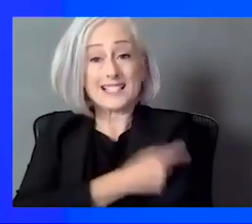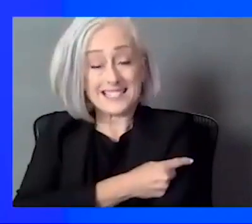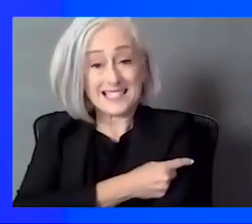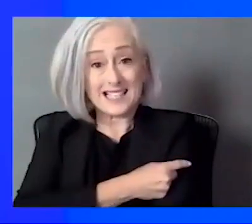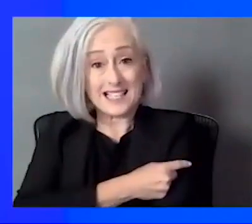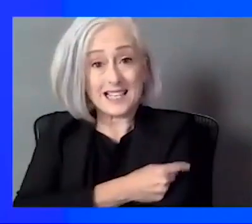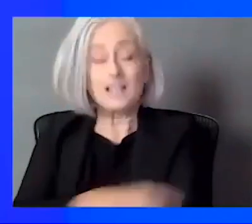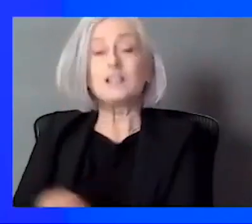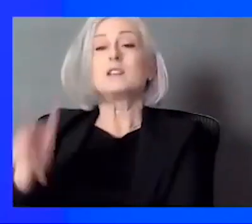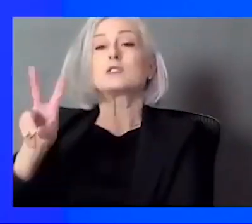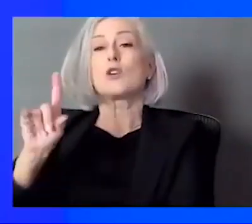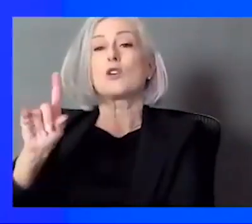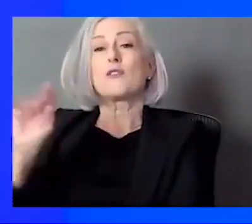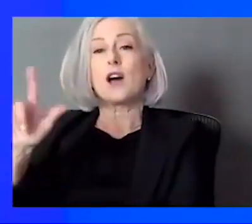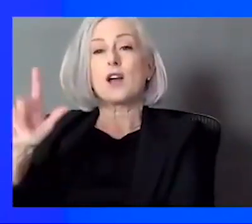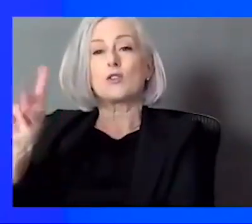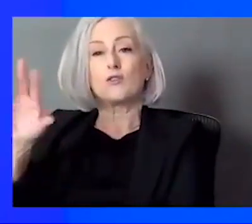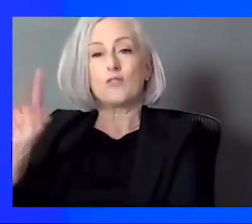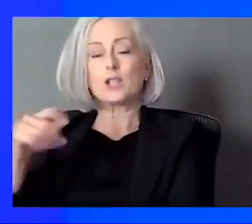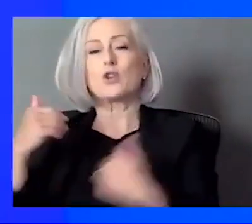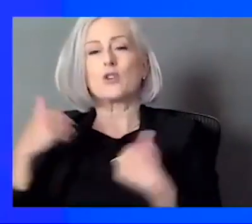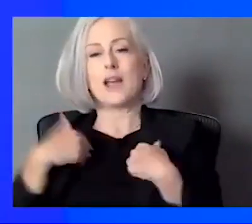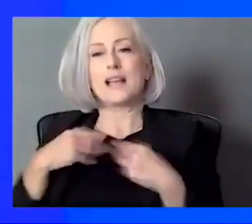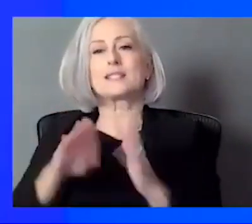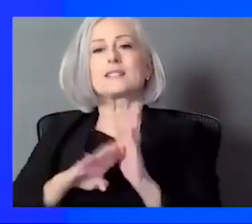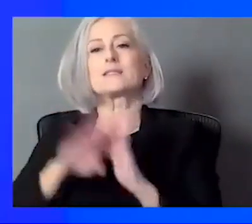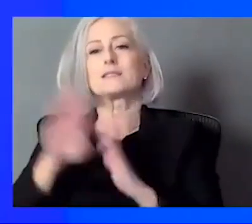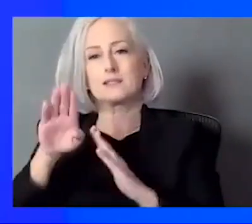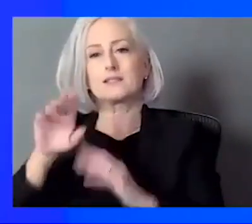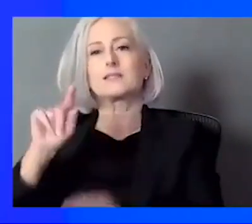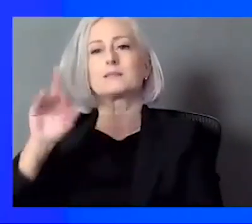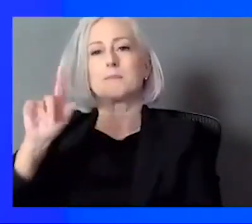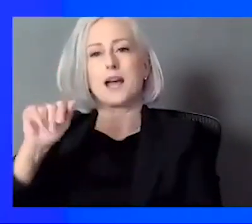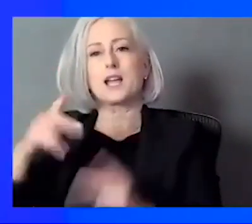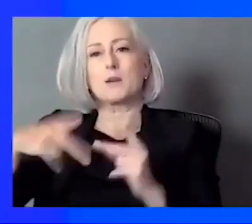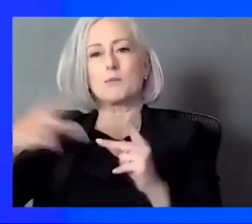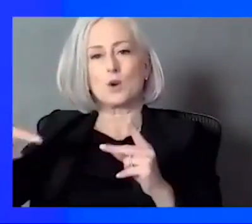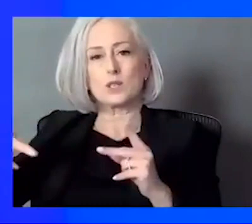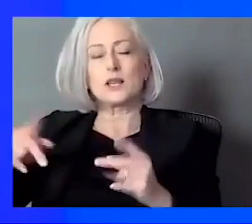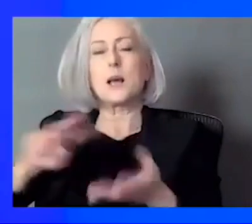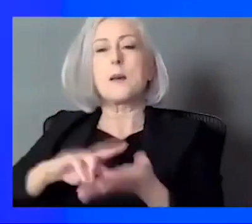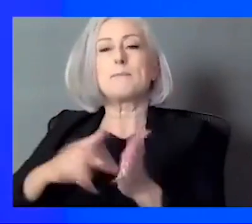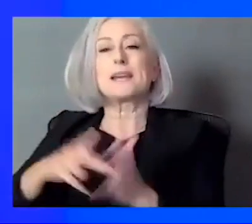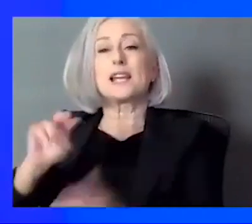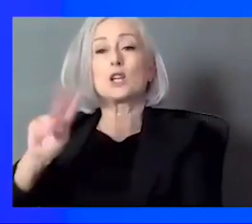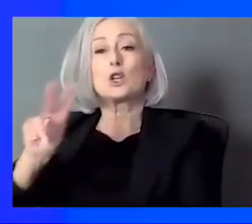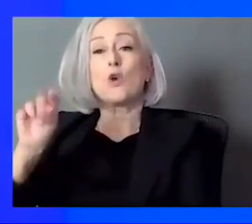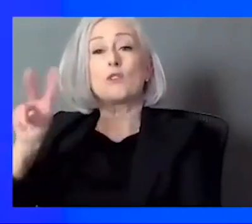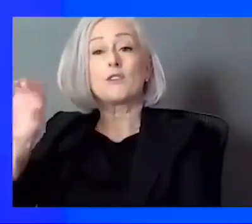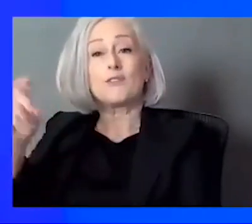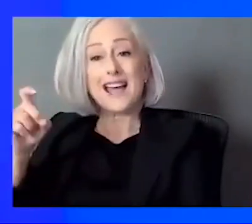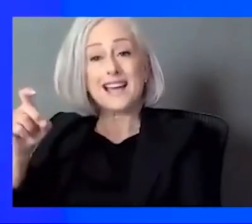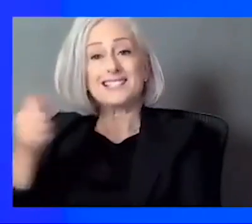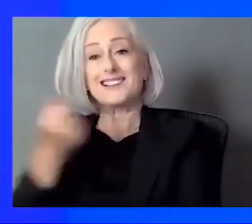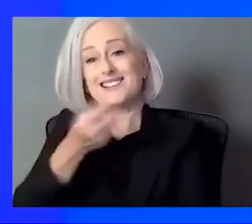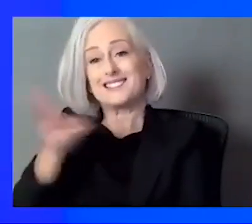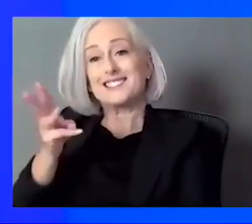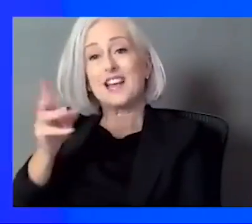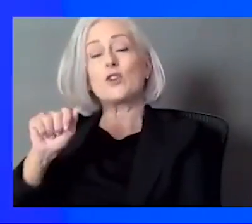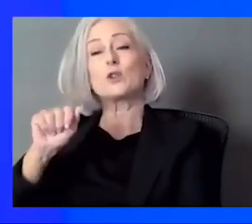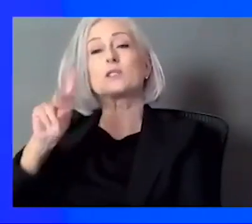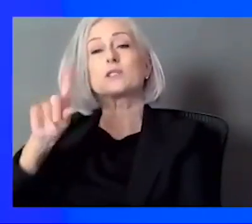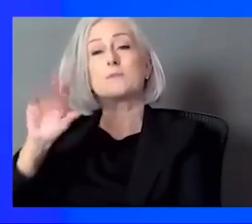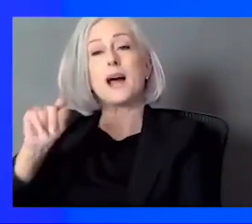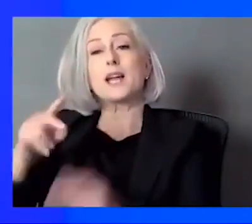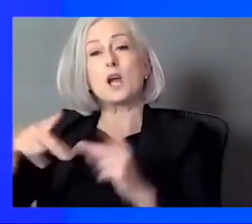has that spike protein on it. So basically, the Novavax vaccine is really just several of those spike proteins all together